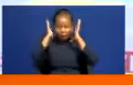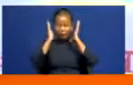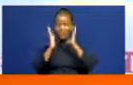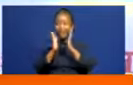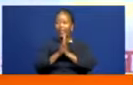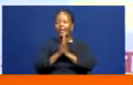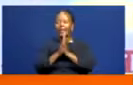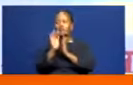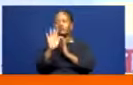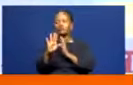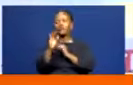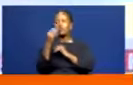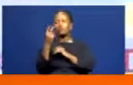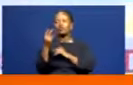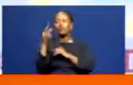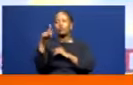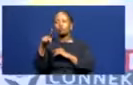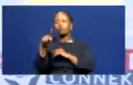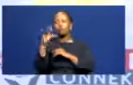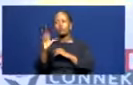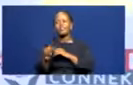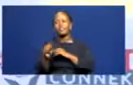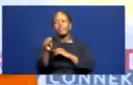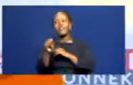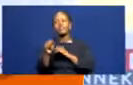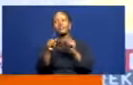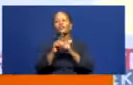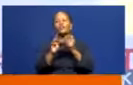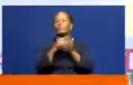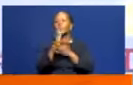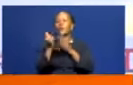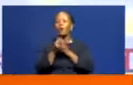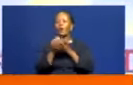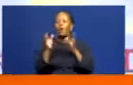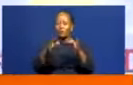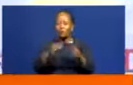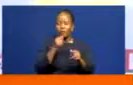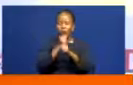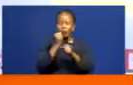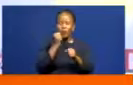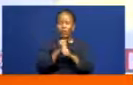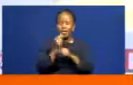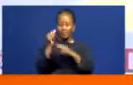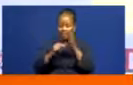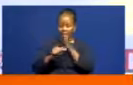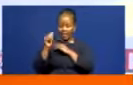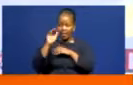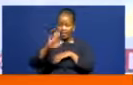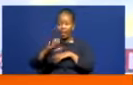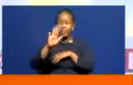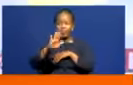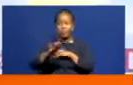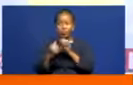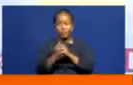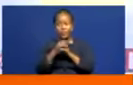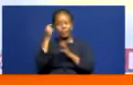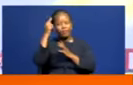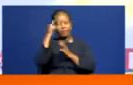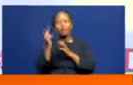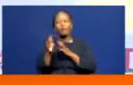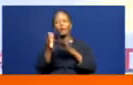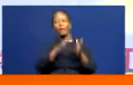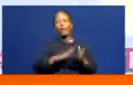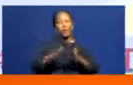principal secretaries, Ishmael and Dr. Tum, and the teams working under you for putting